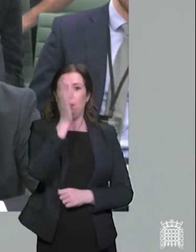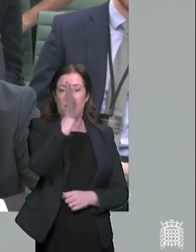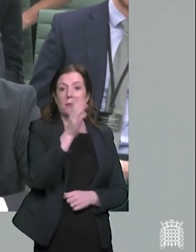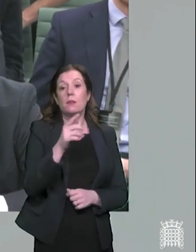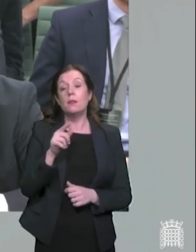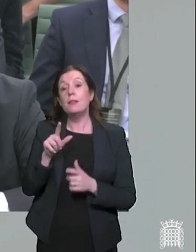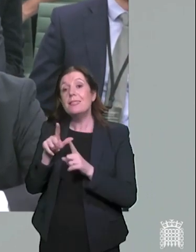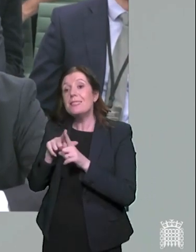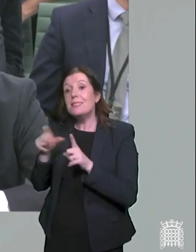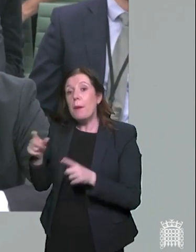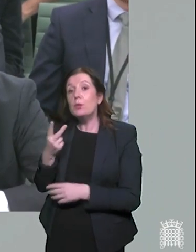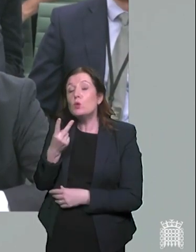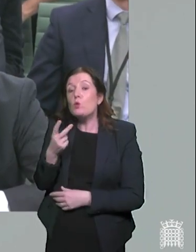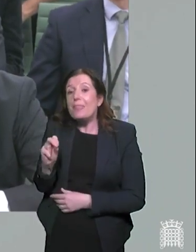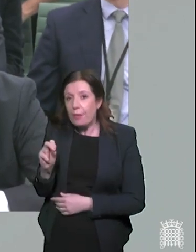December the